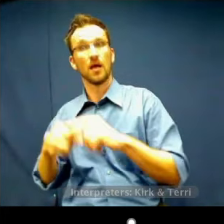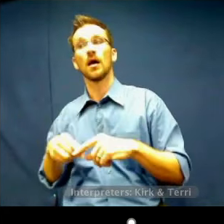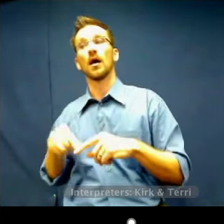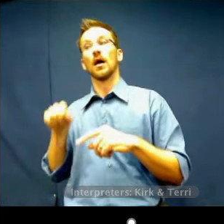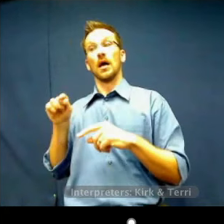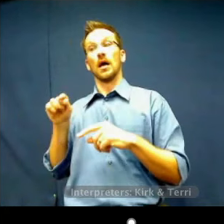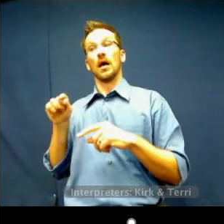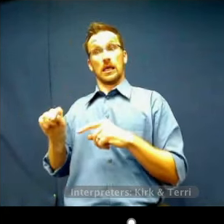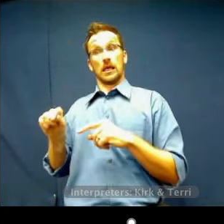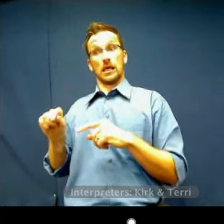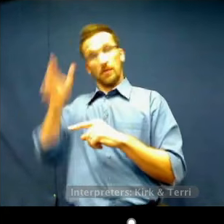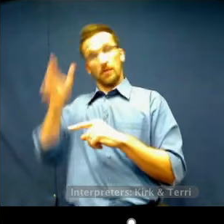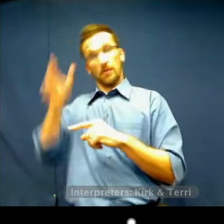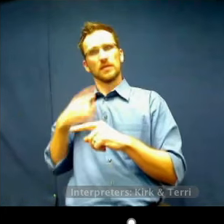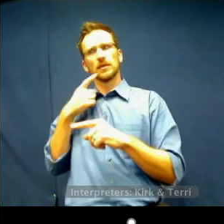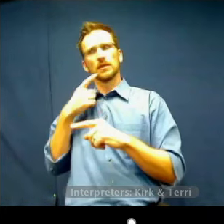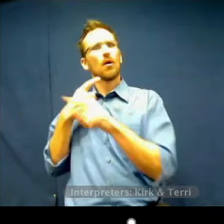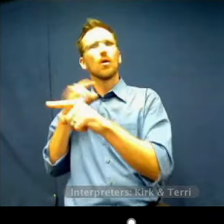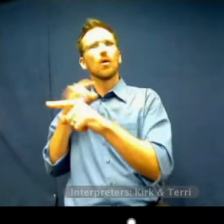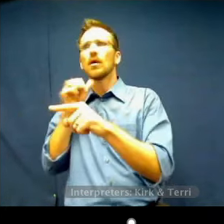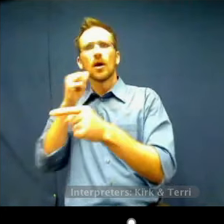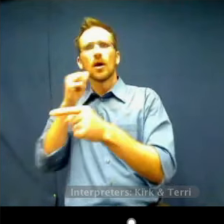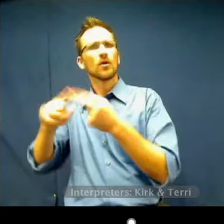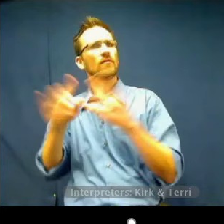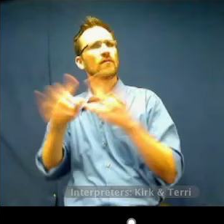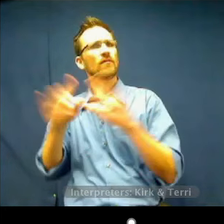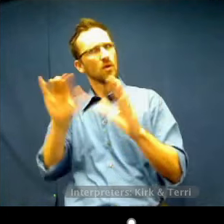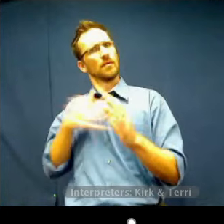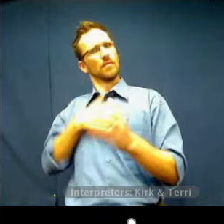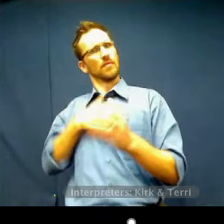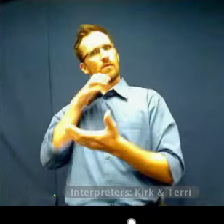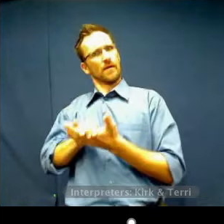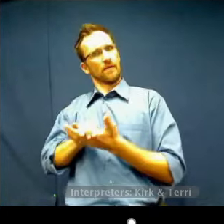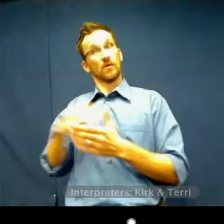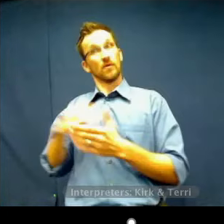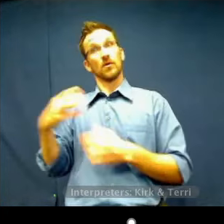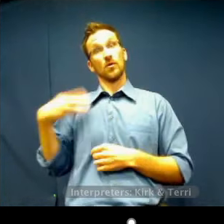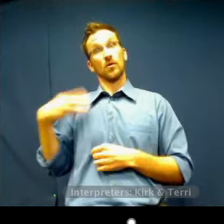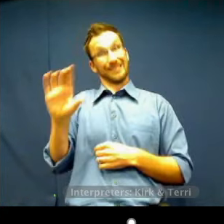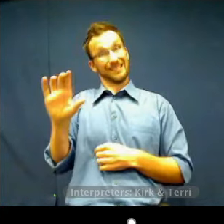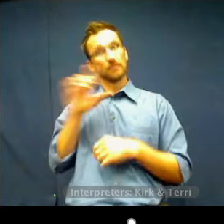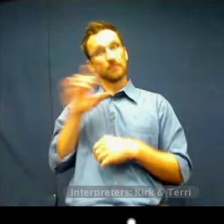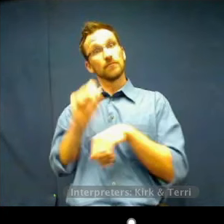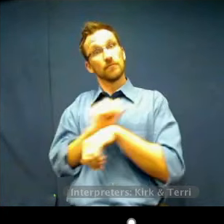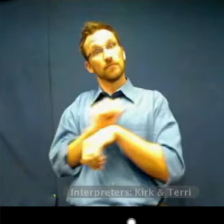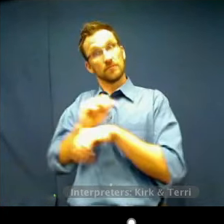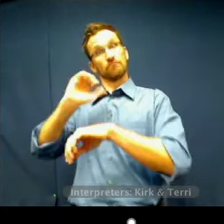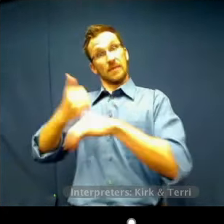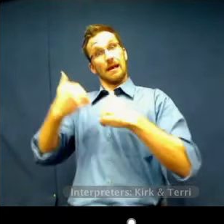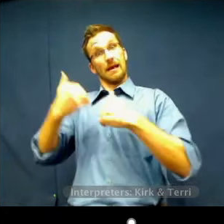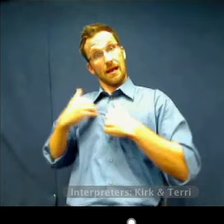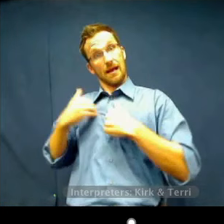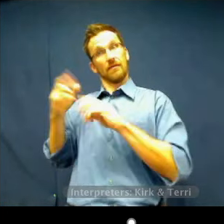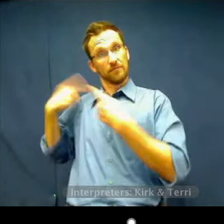his wife, and the District of Columbia recognizes common law marriage. So the state couldn't force her